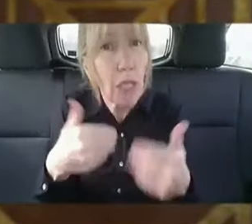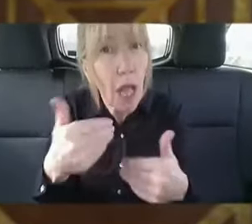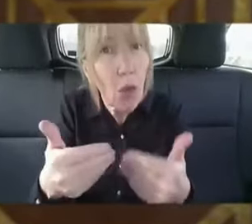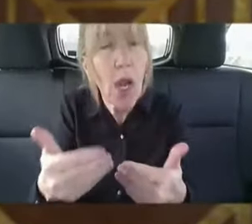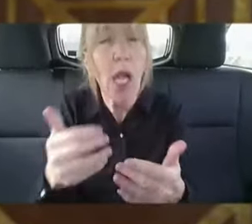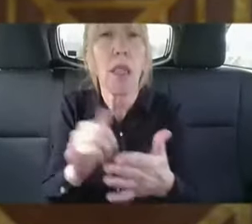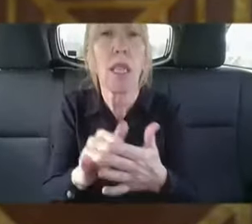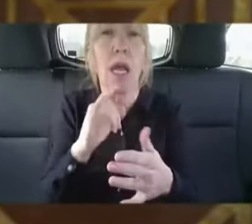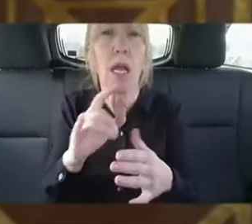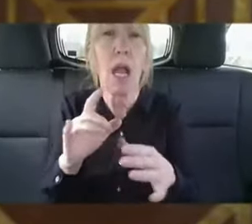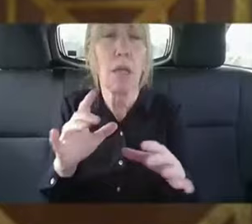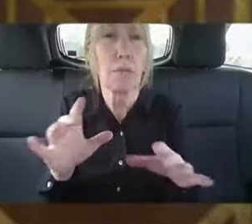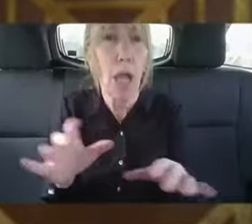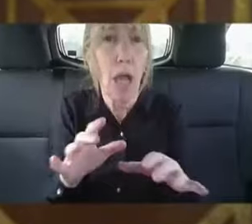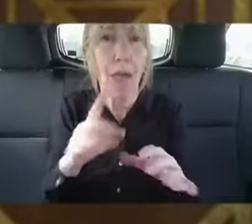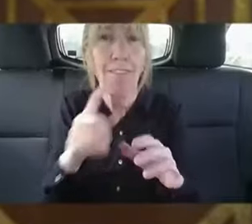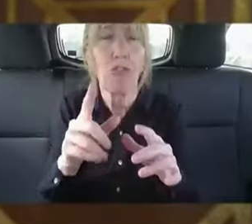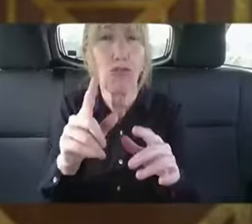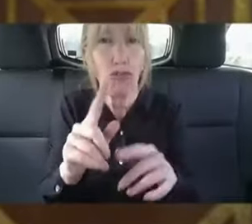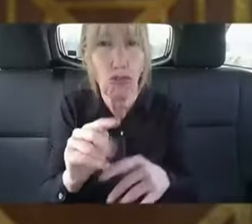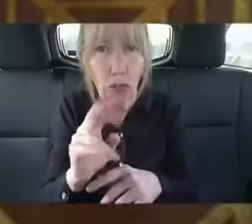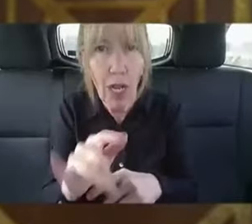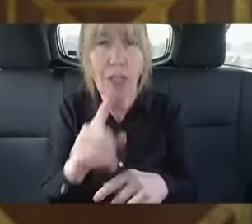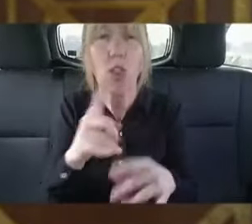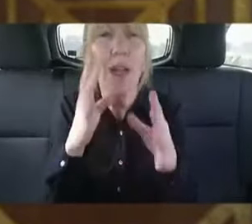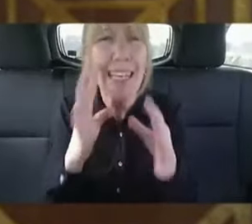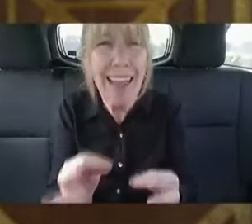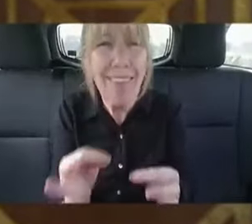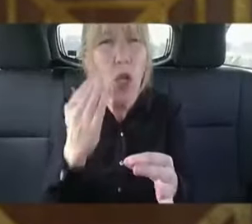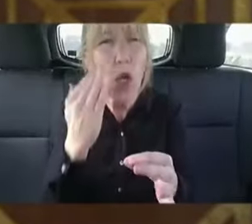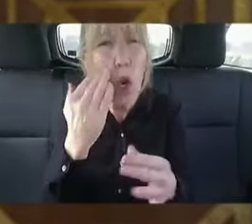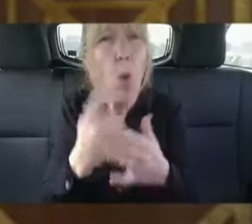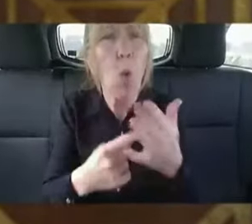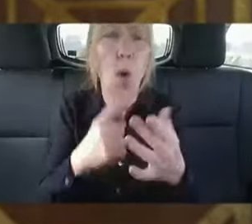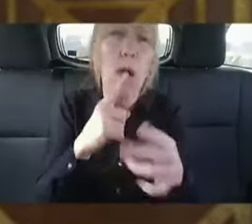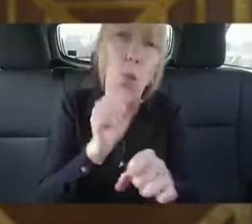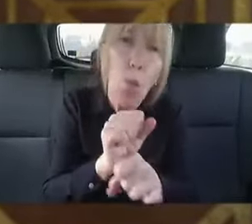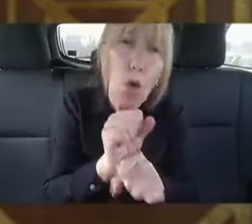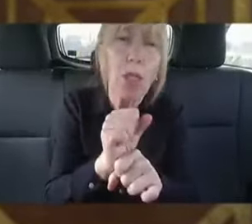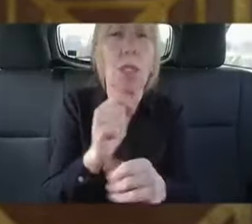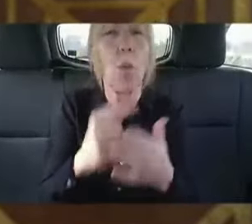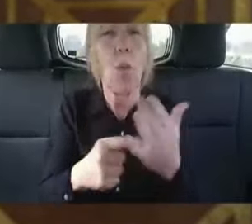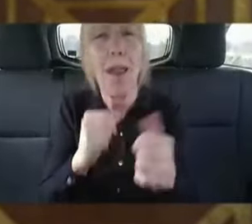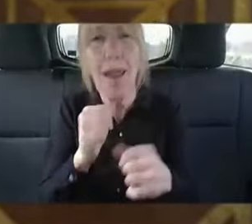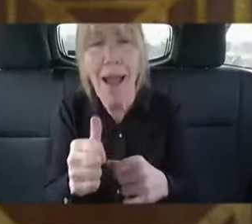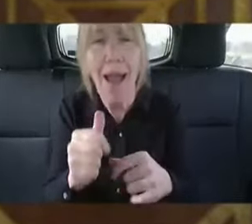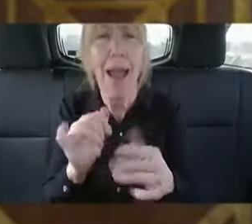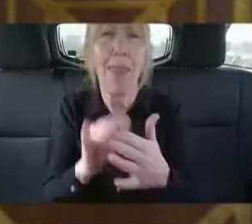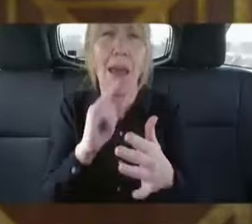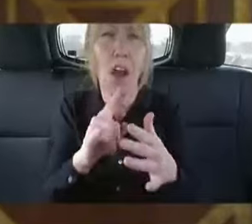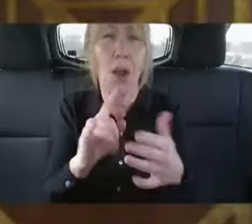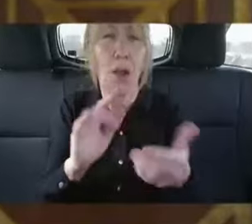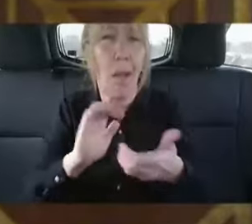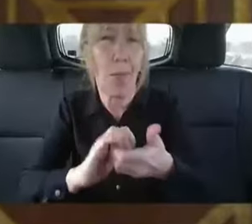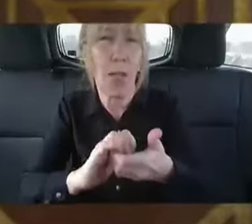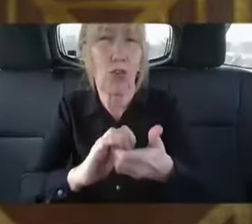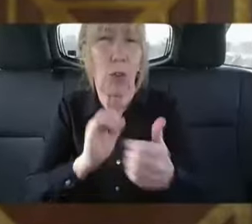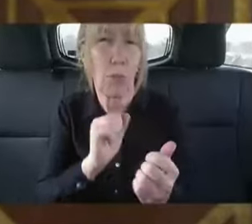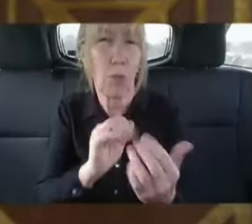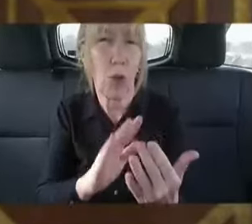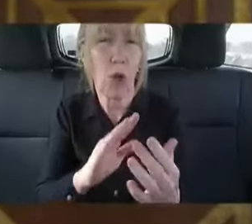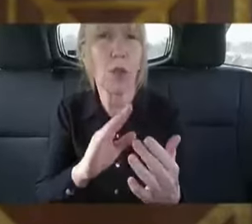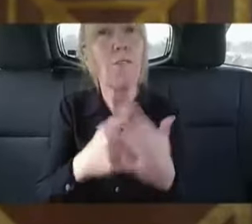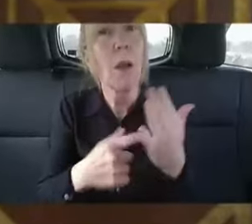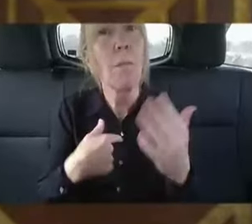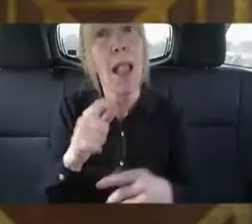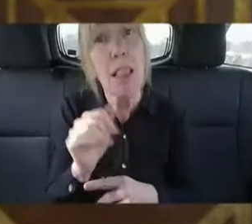conduct of trials so we actually definitively know what works and what doesn't. And those are complementary approaches. approaches. And we definitely, most of my lab